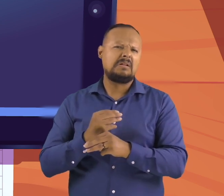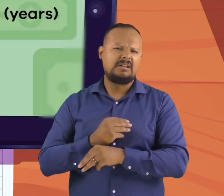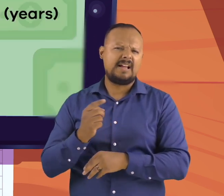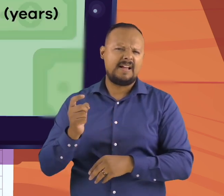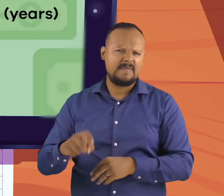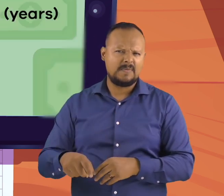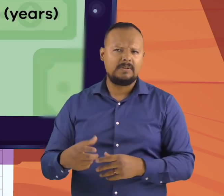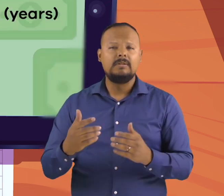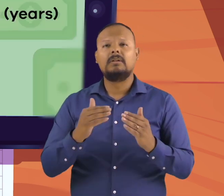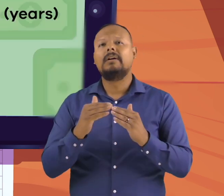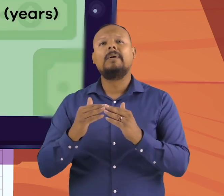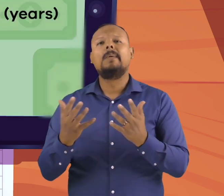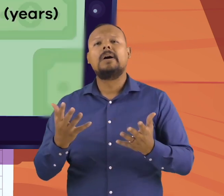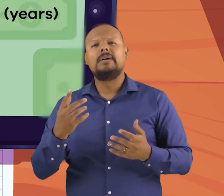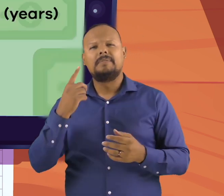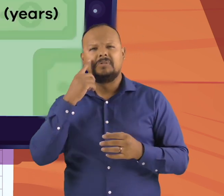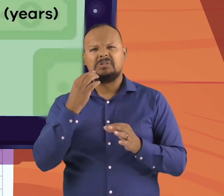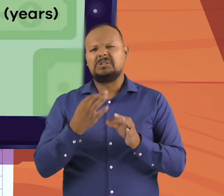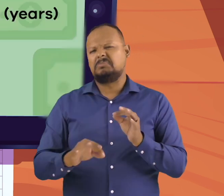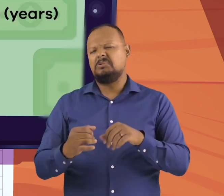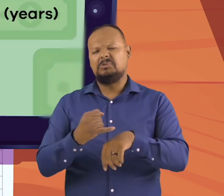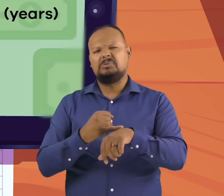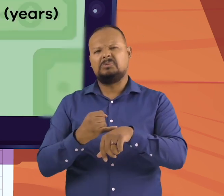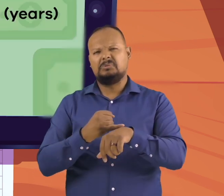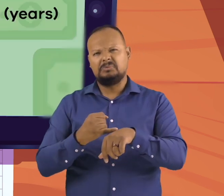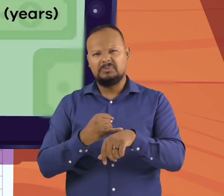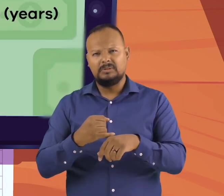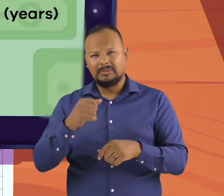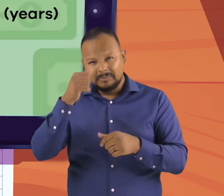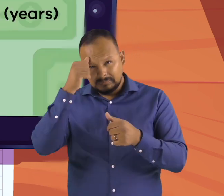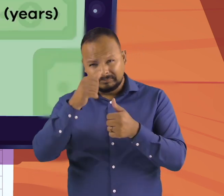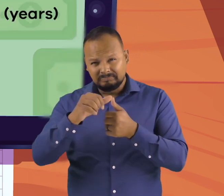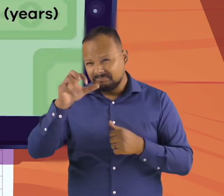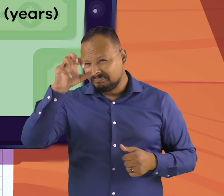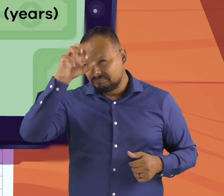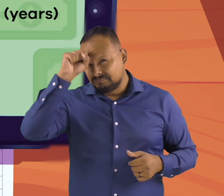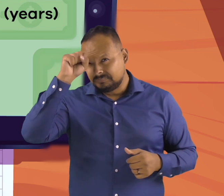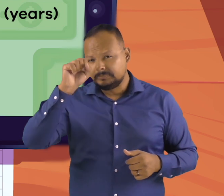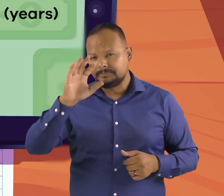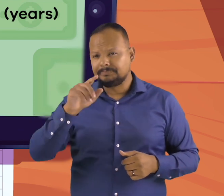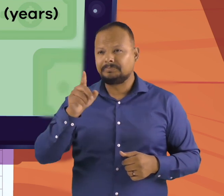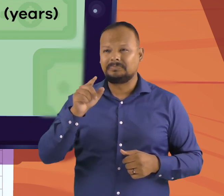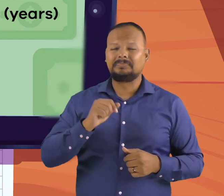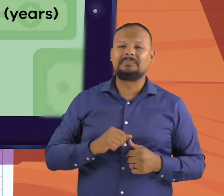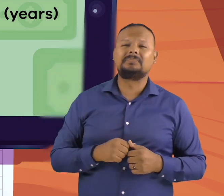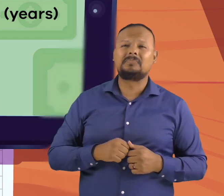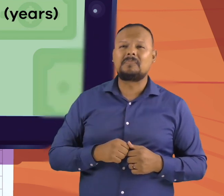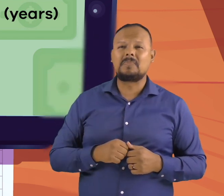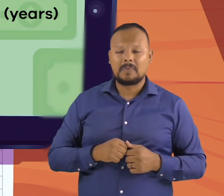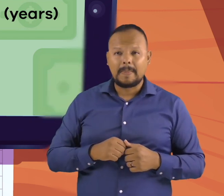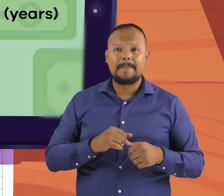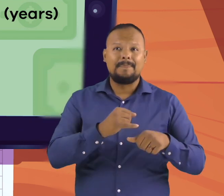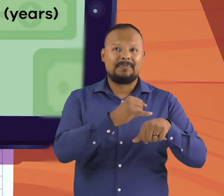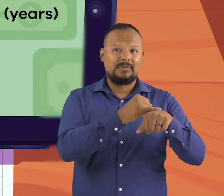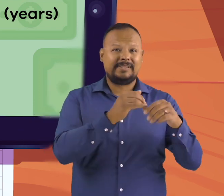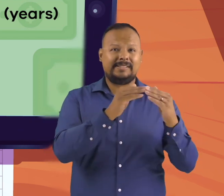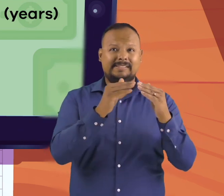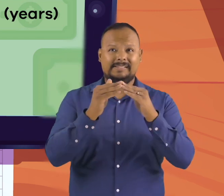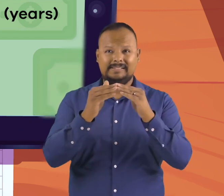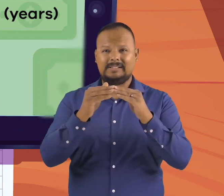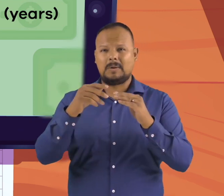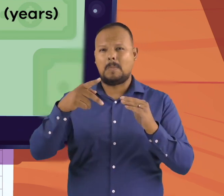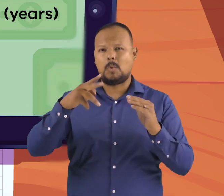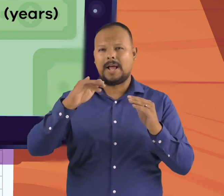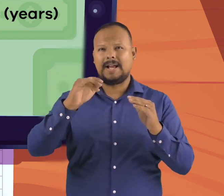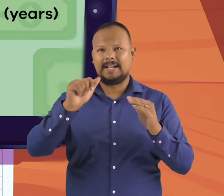Remember this mathematical equation for simple interest because we are going to use it in just a minute. Interest